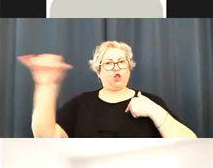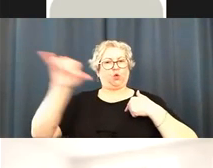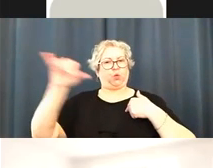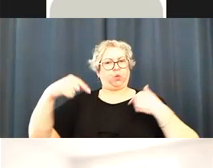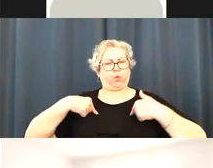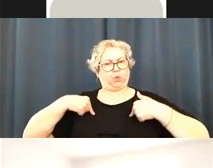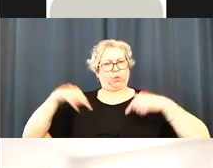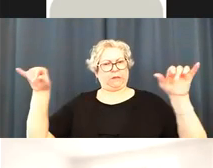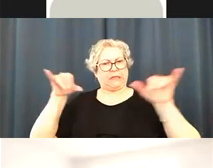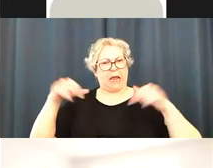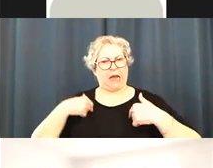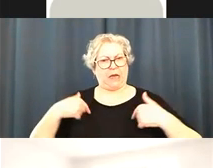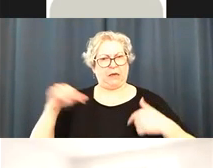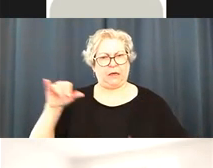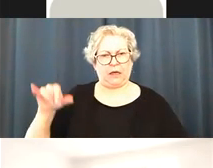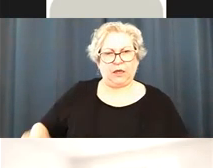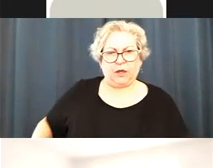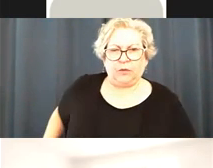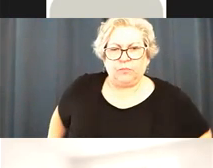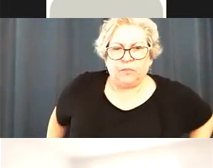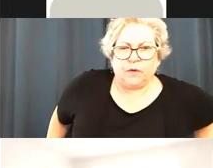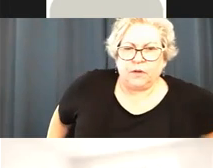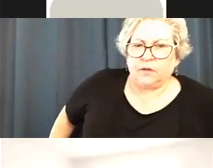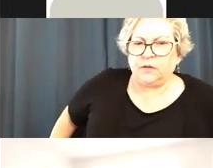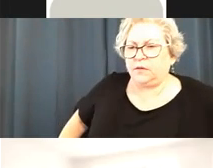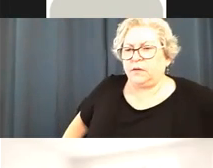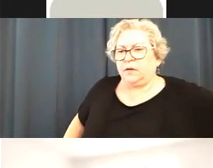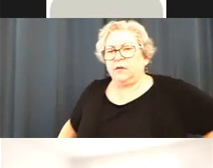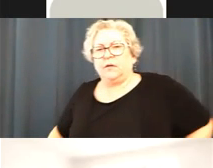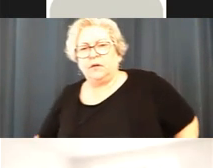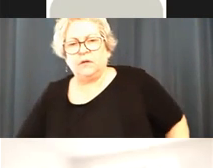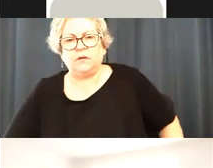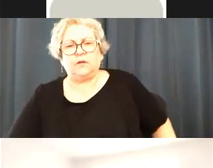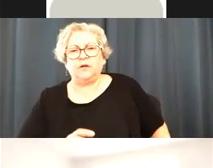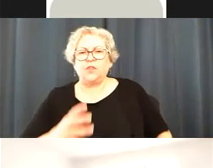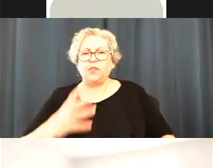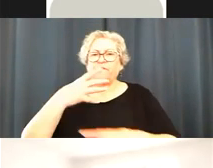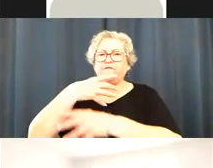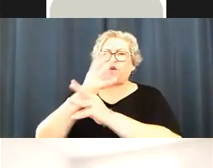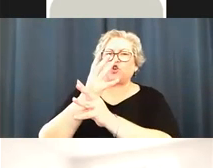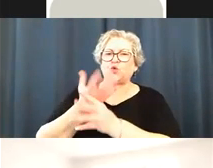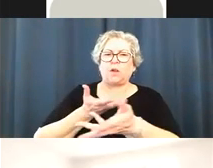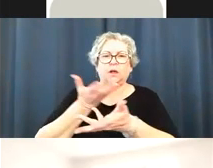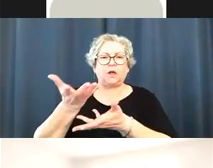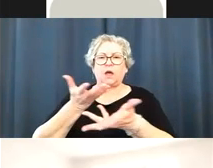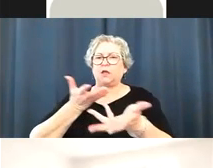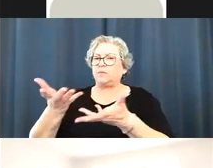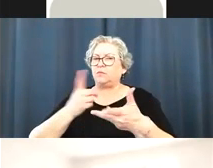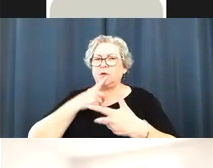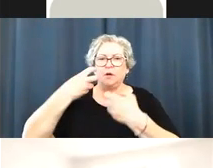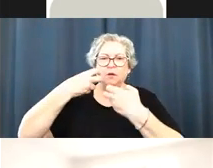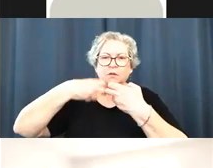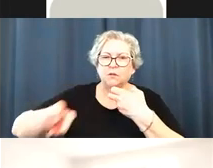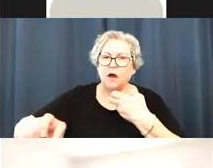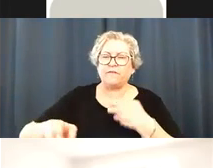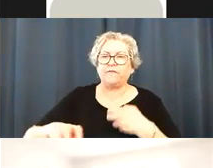me too. Virtual engagement is tough right now. So totally understand that. Yeah. We all